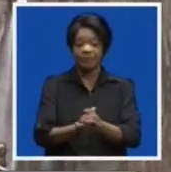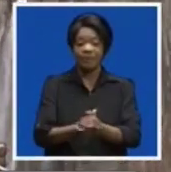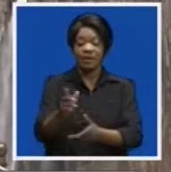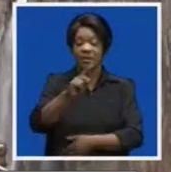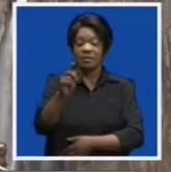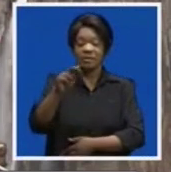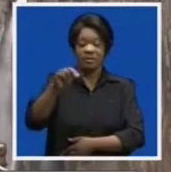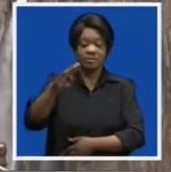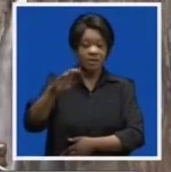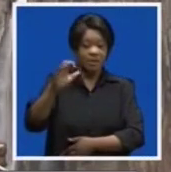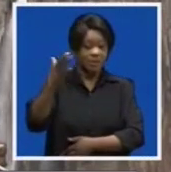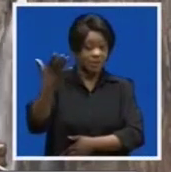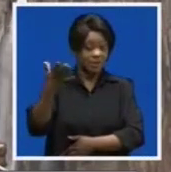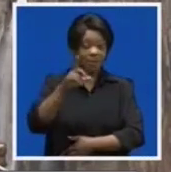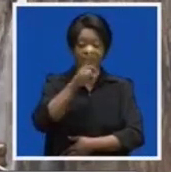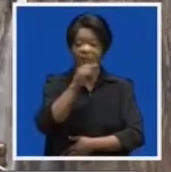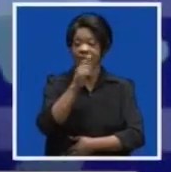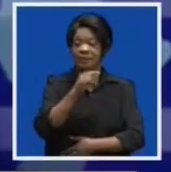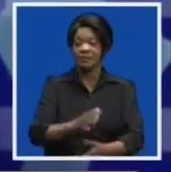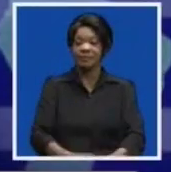ZNBC News, Livingstone.